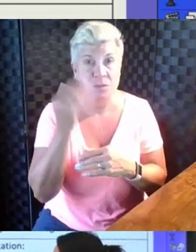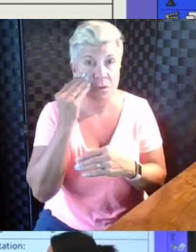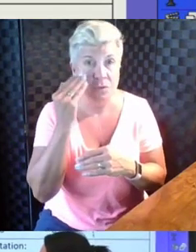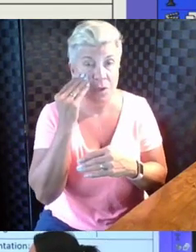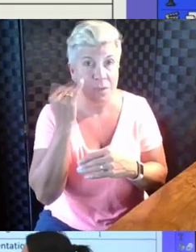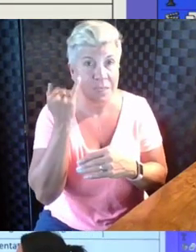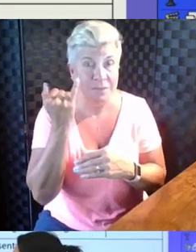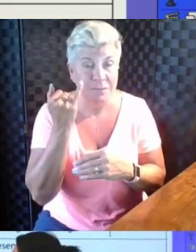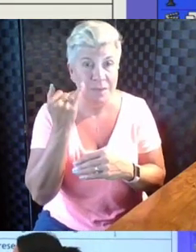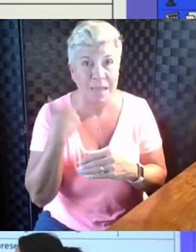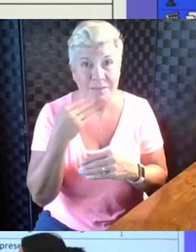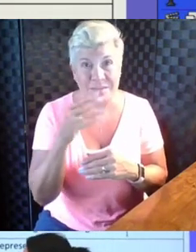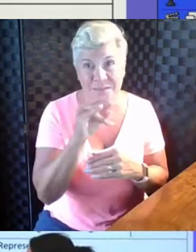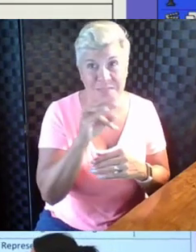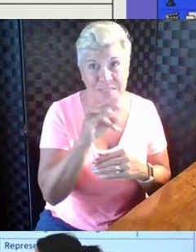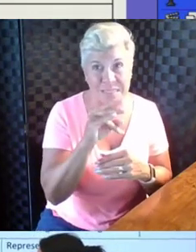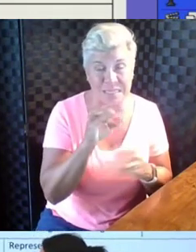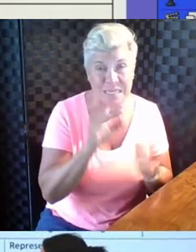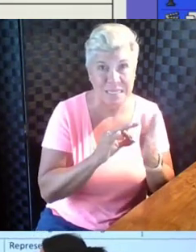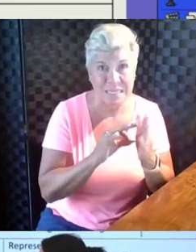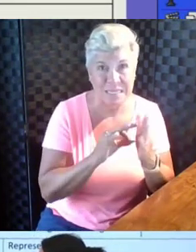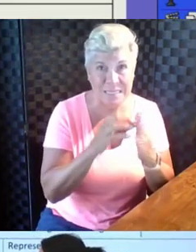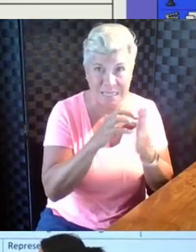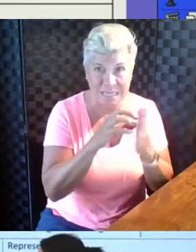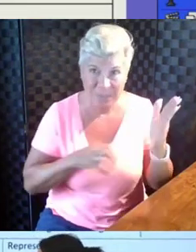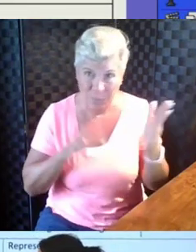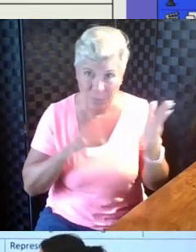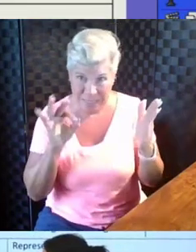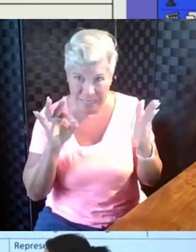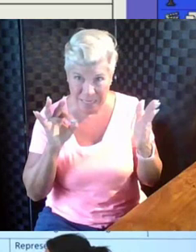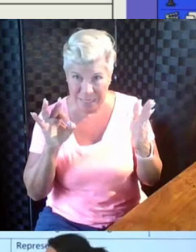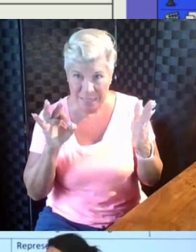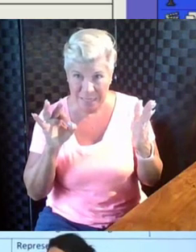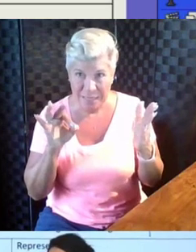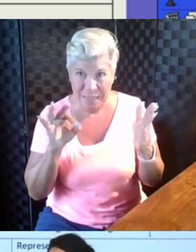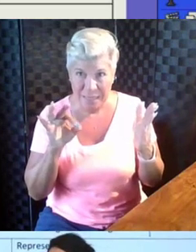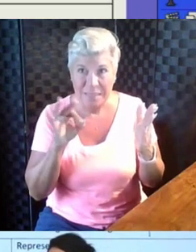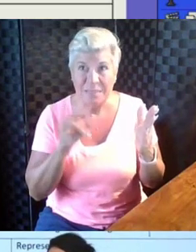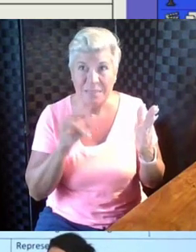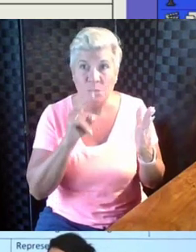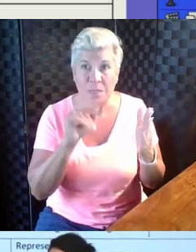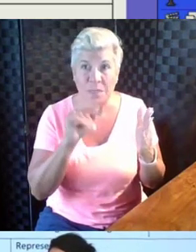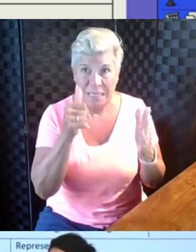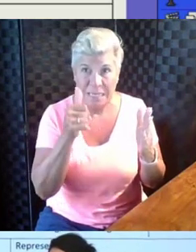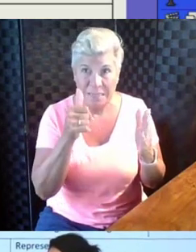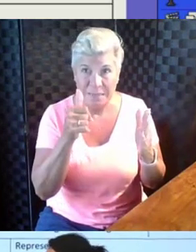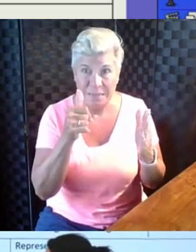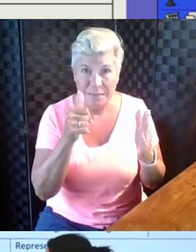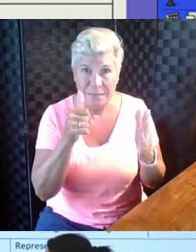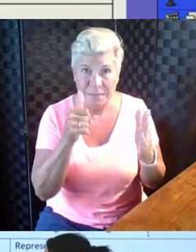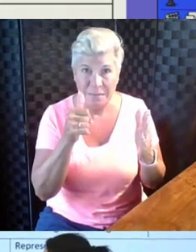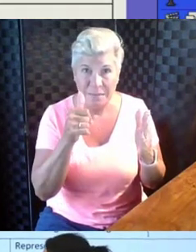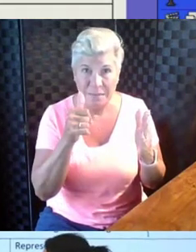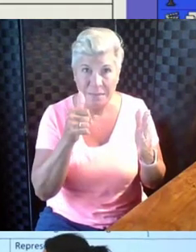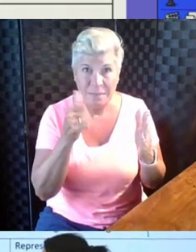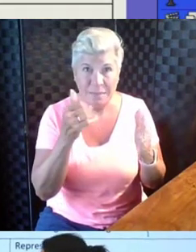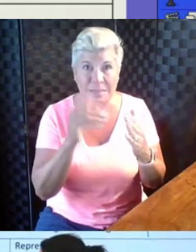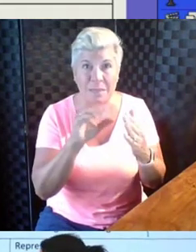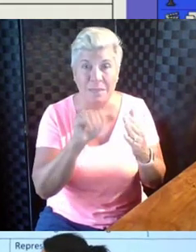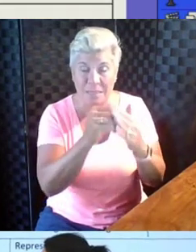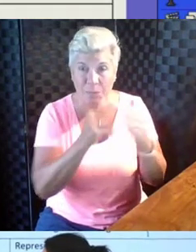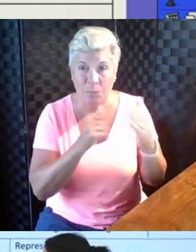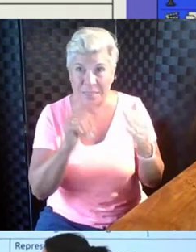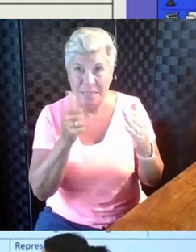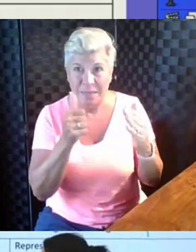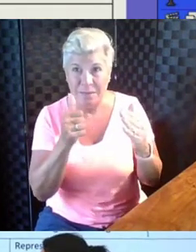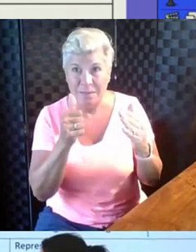know if I have 17 and I take away 9, well, 9 is really close to 10. If I take away 10